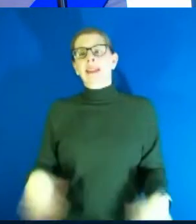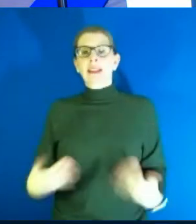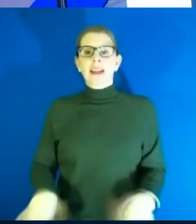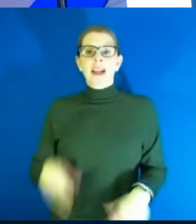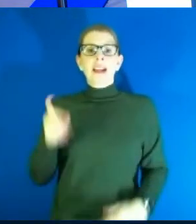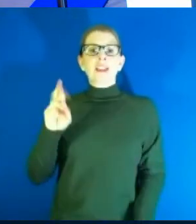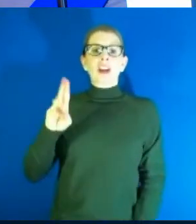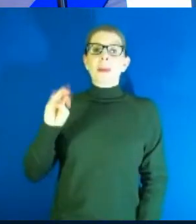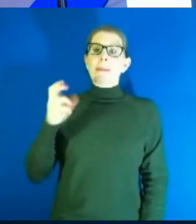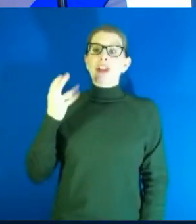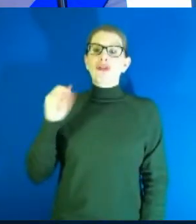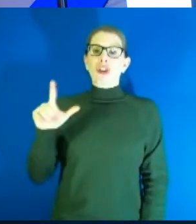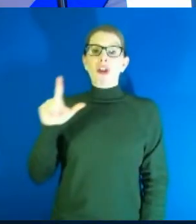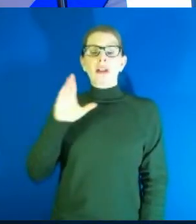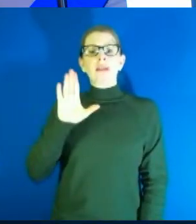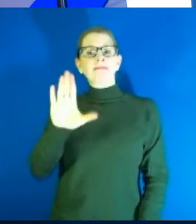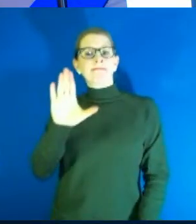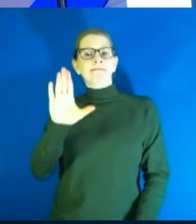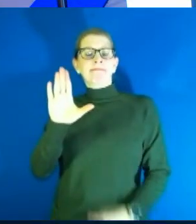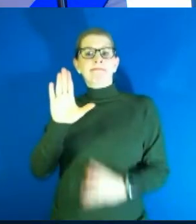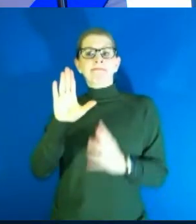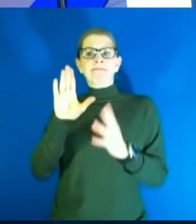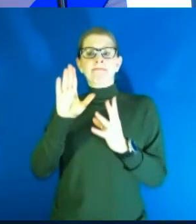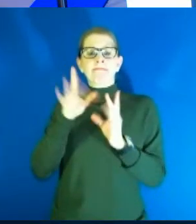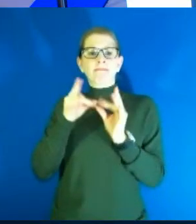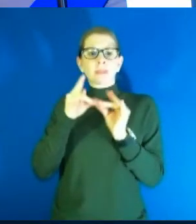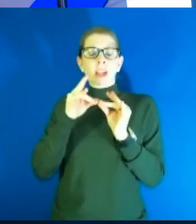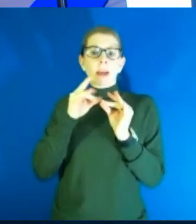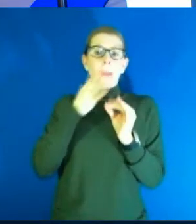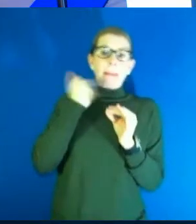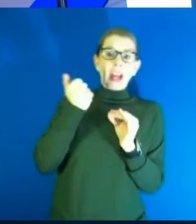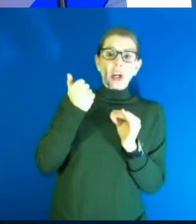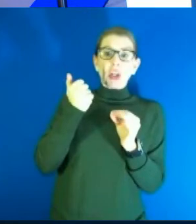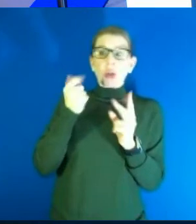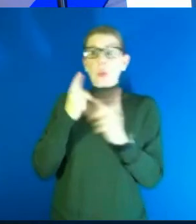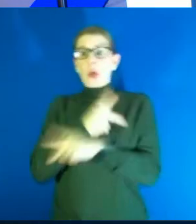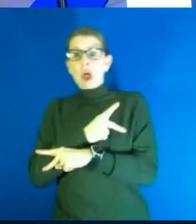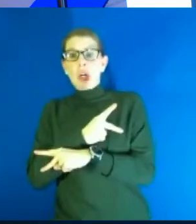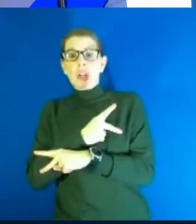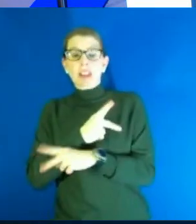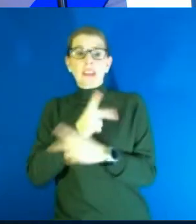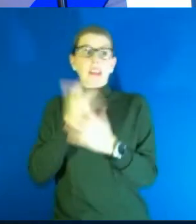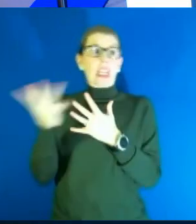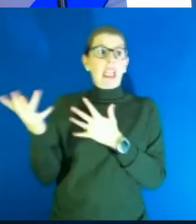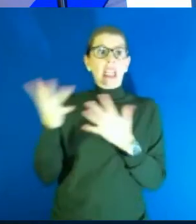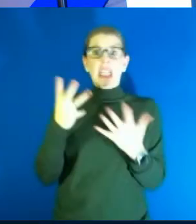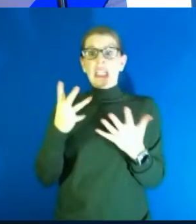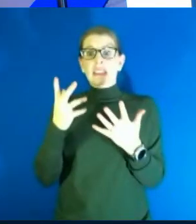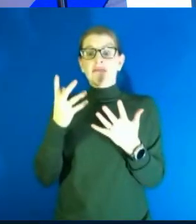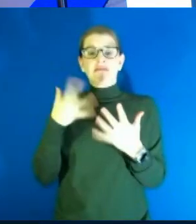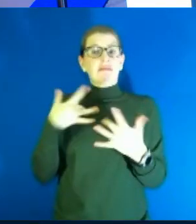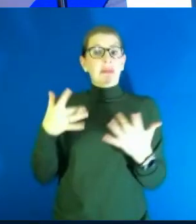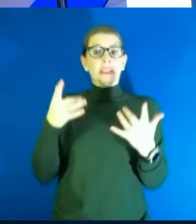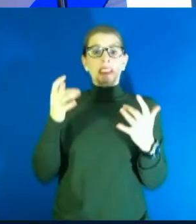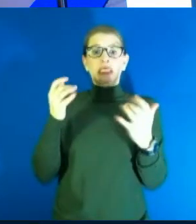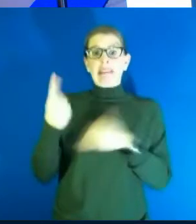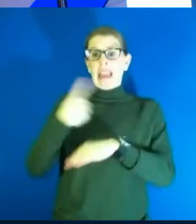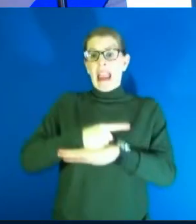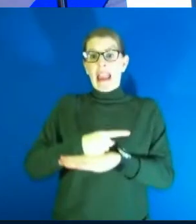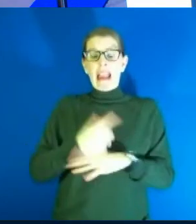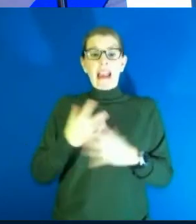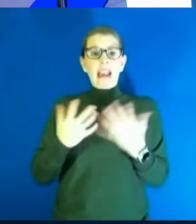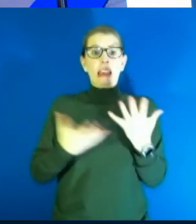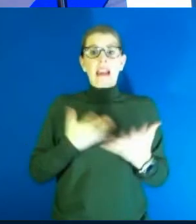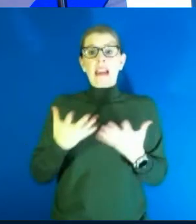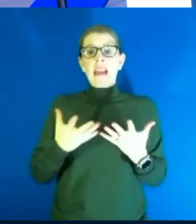your insight. What do you see has gotten better, worse? Is it just all in a day? I know folks are trained here to handle these and de-escalate